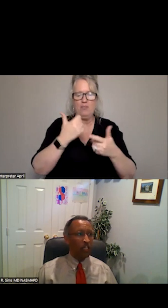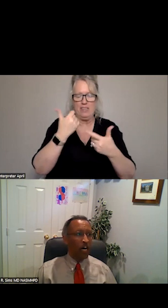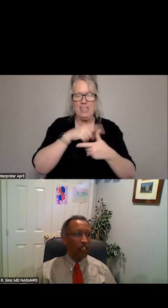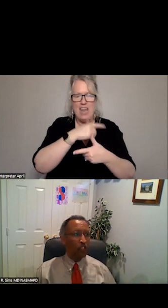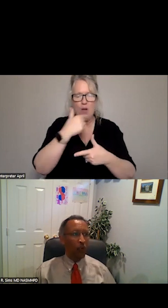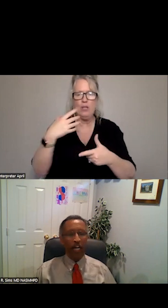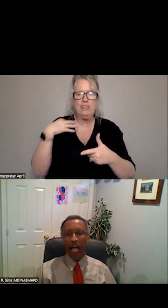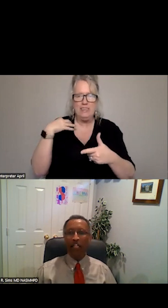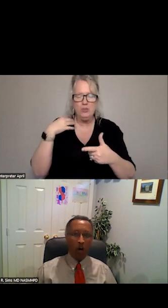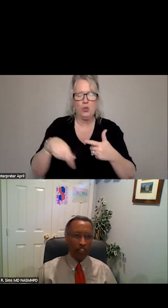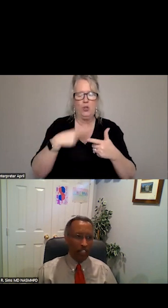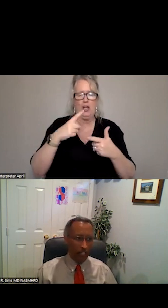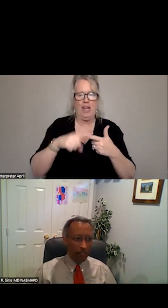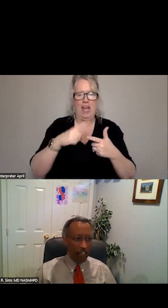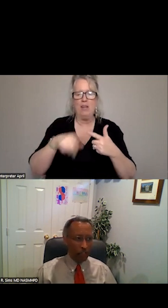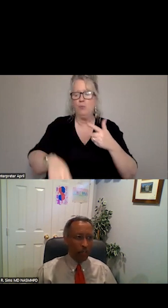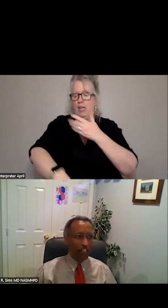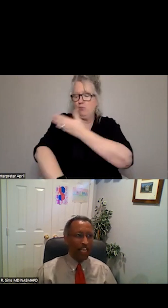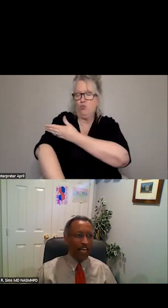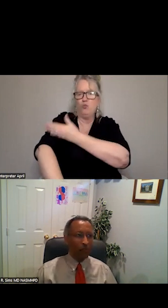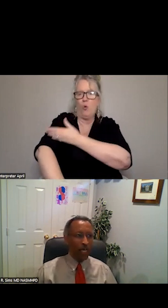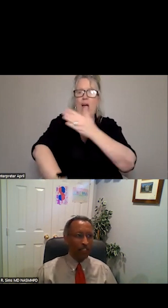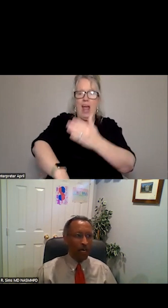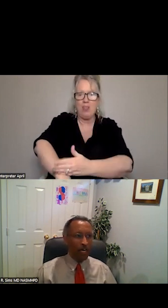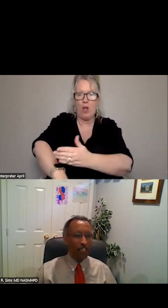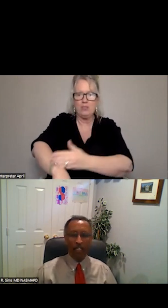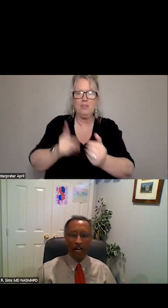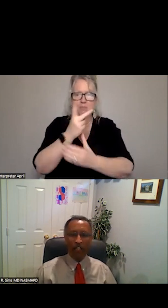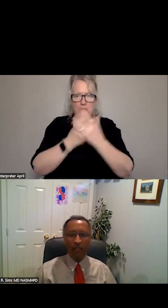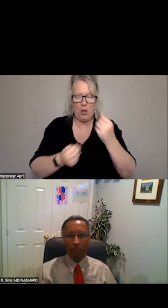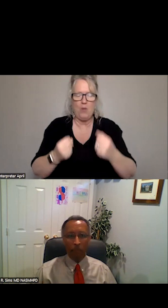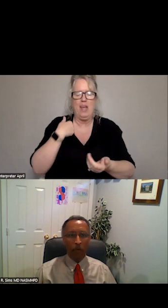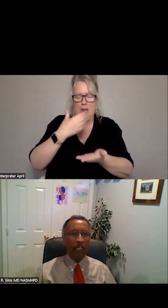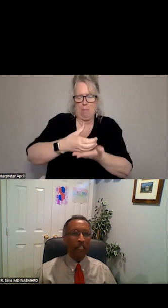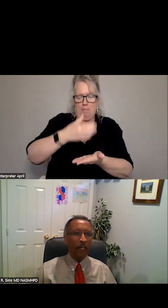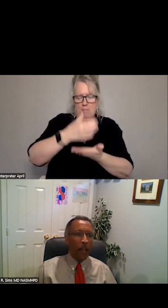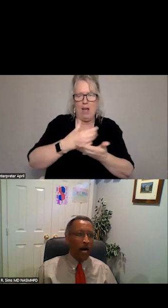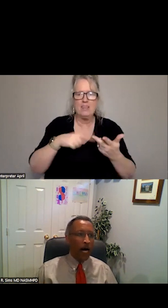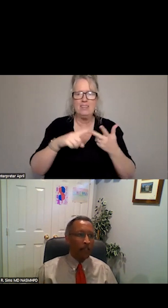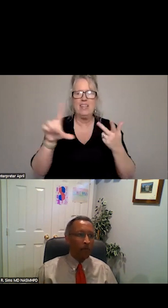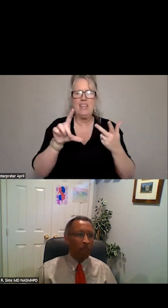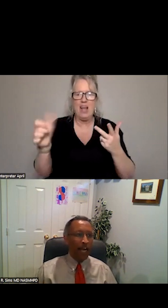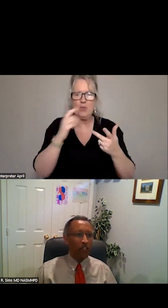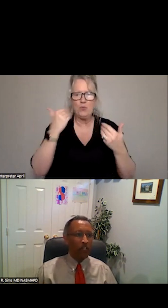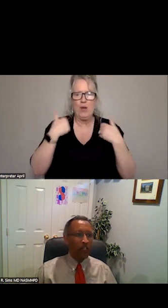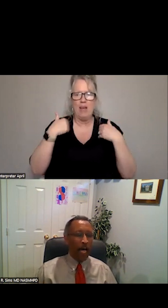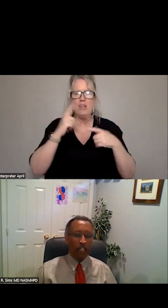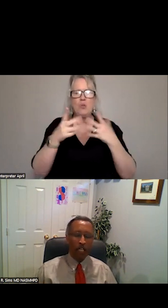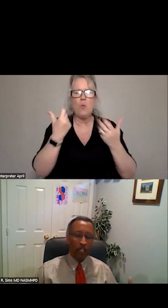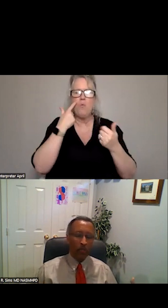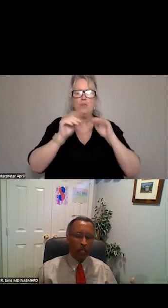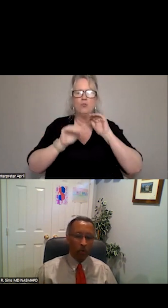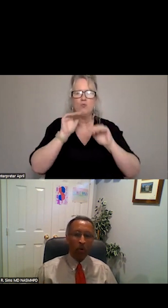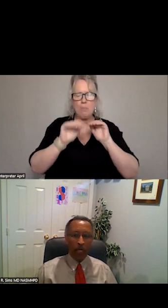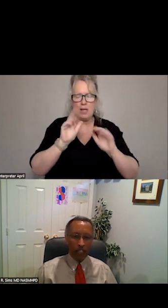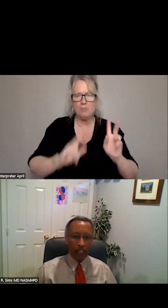now short and long sleeve shirts, as well as mugs and other memorabilia. A reminder that